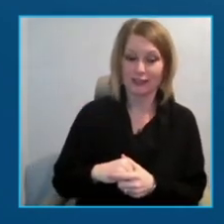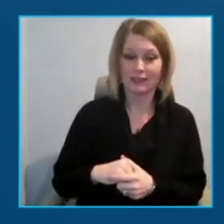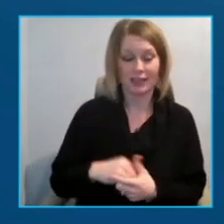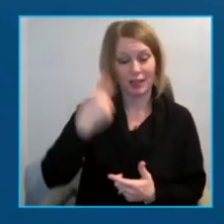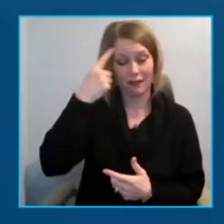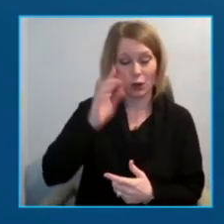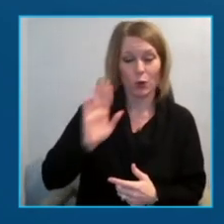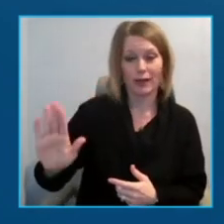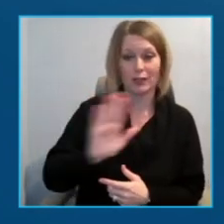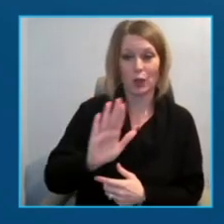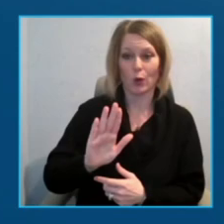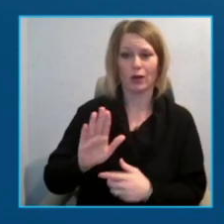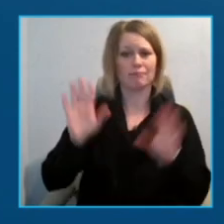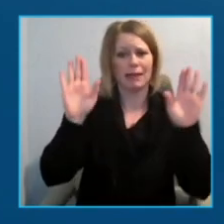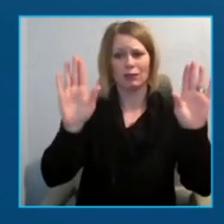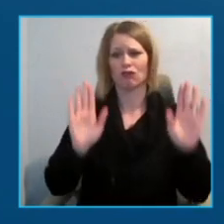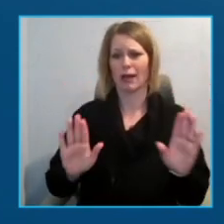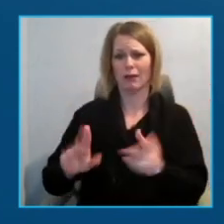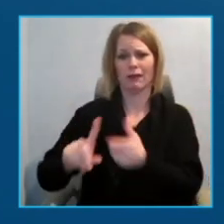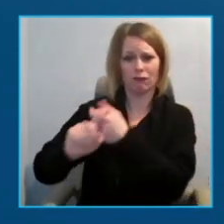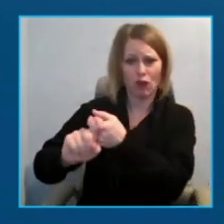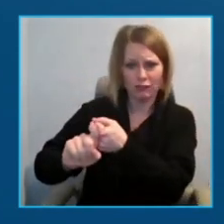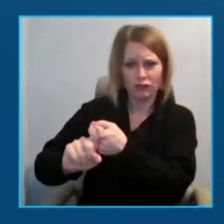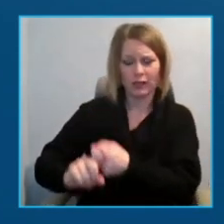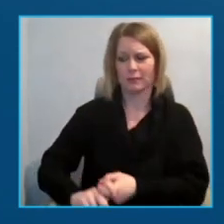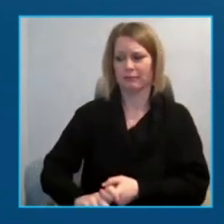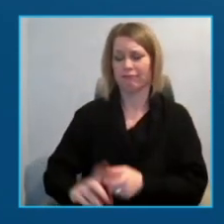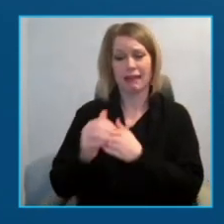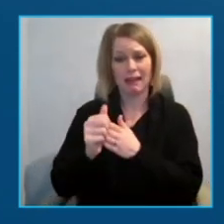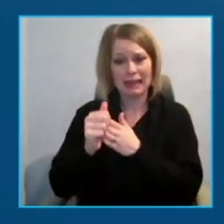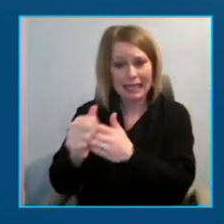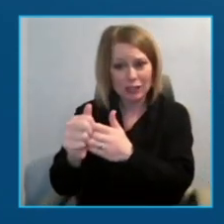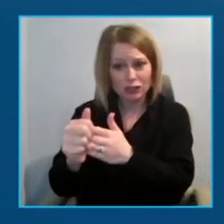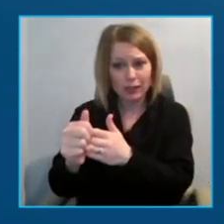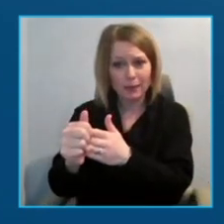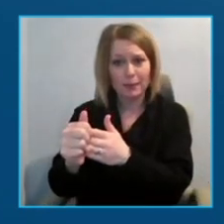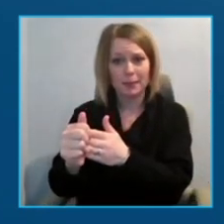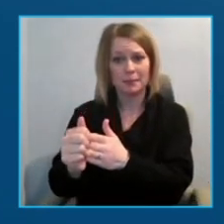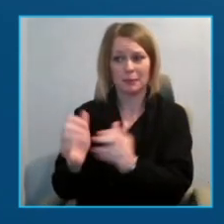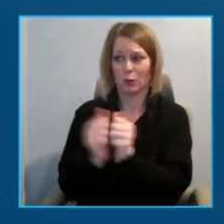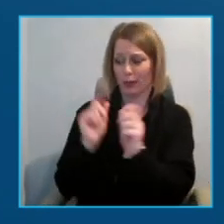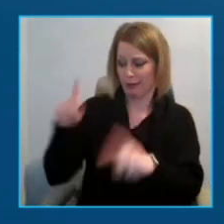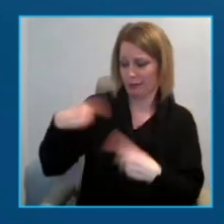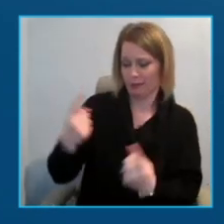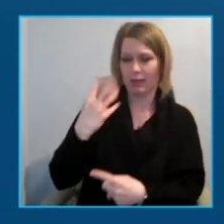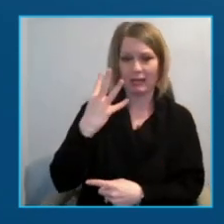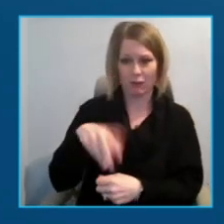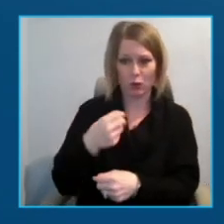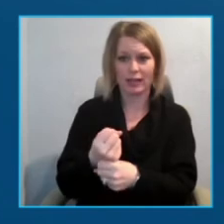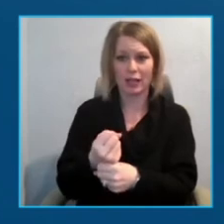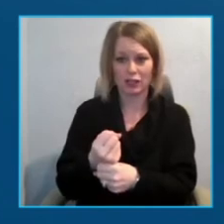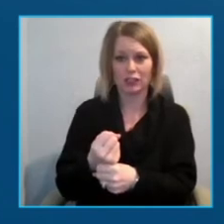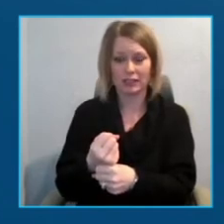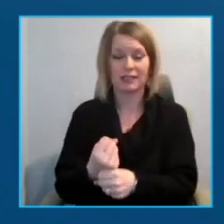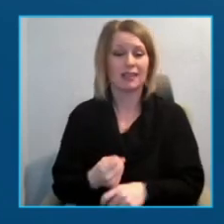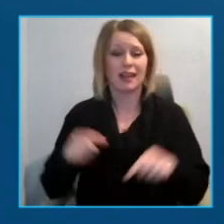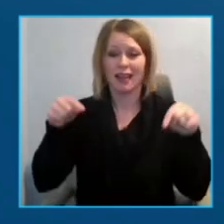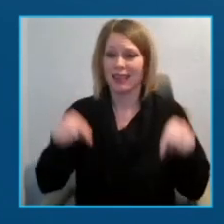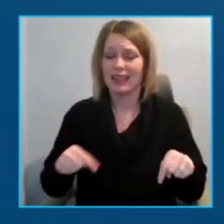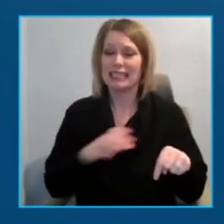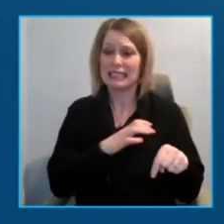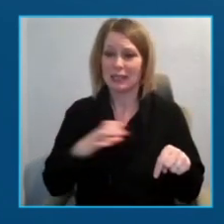incredible friendship over and leadership over the course of the last 4 years. This committee is a pillar of